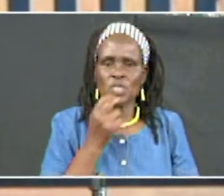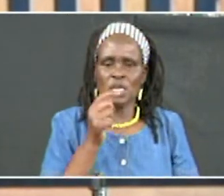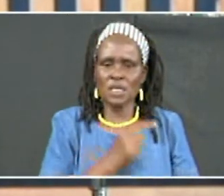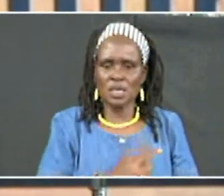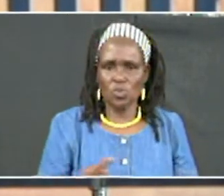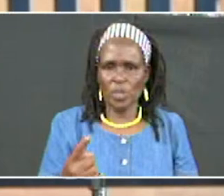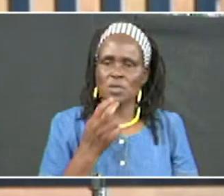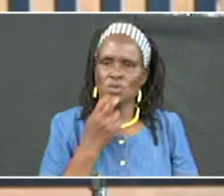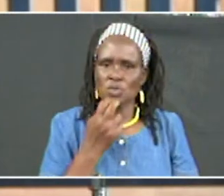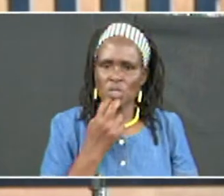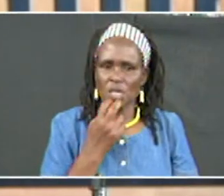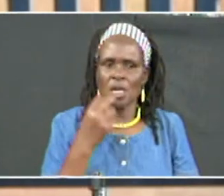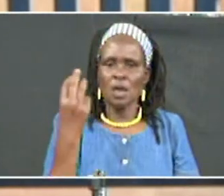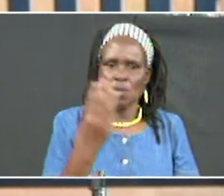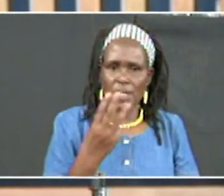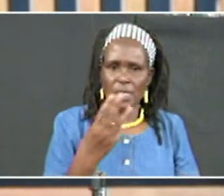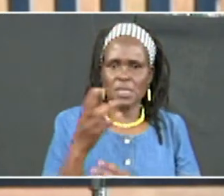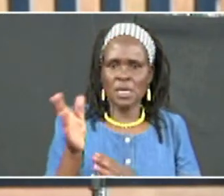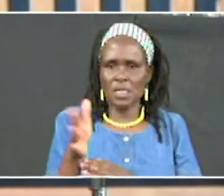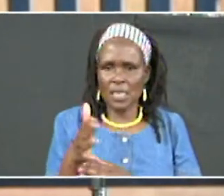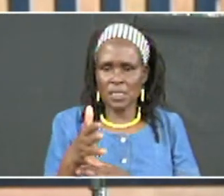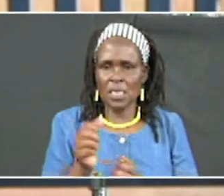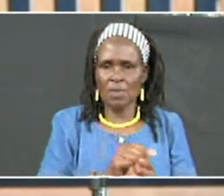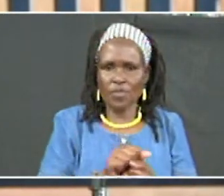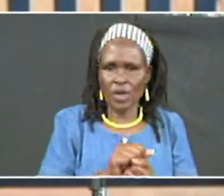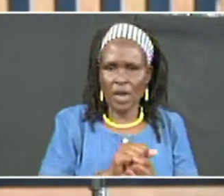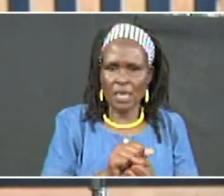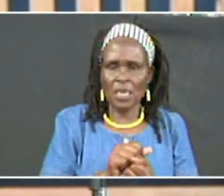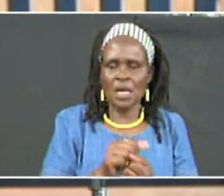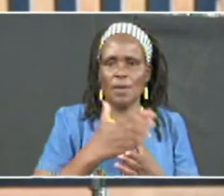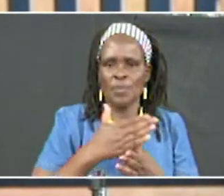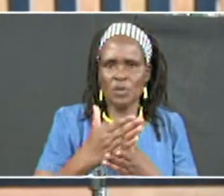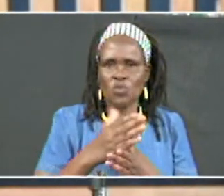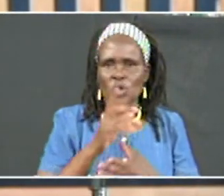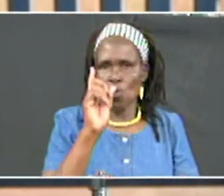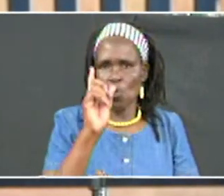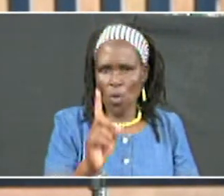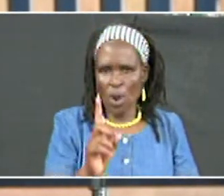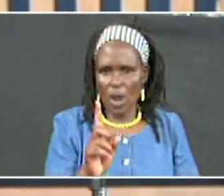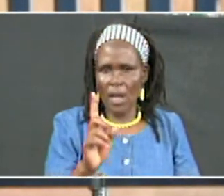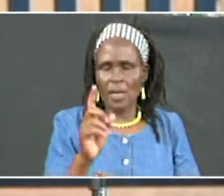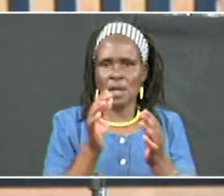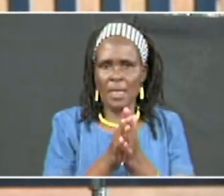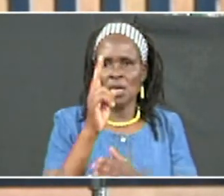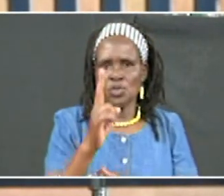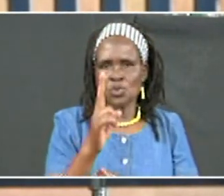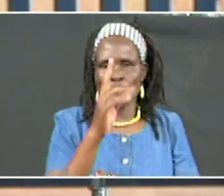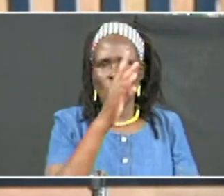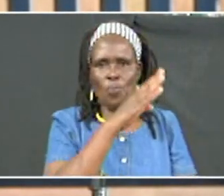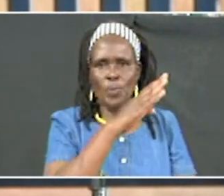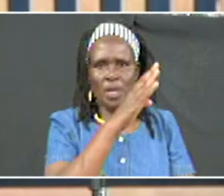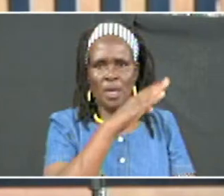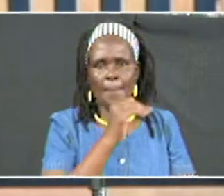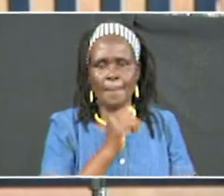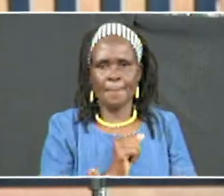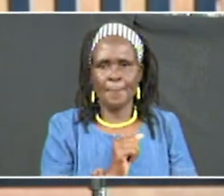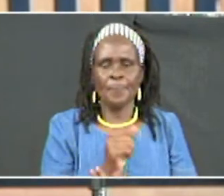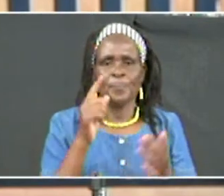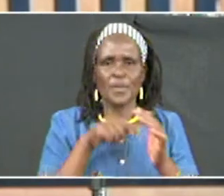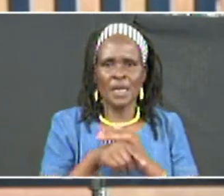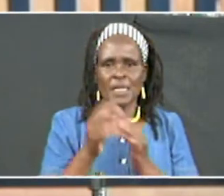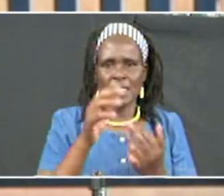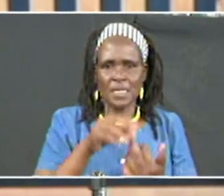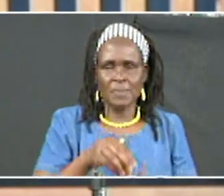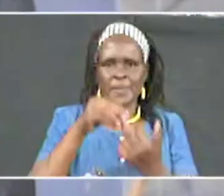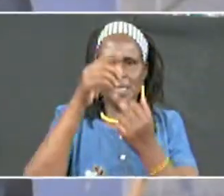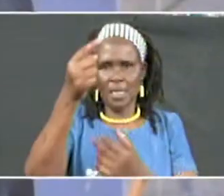Tuesday, Wednesday, Thursday, and Friday between 1 and 2 p.m. In this particular coming